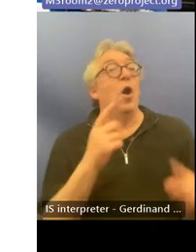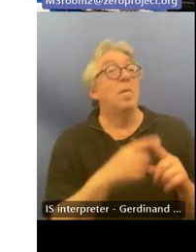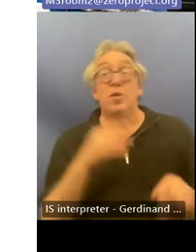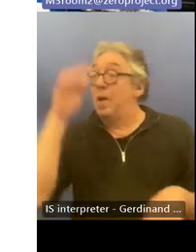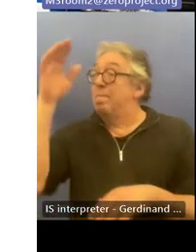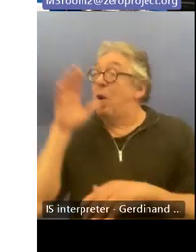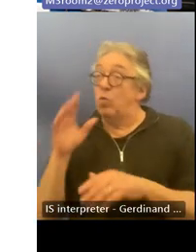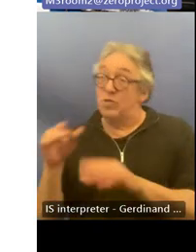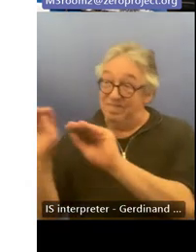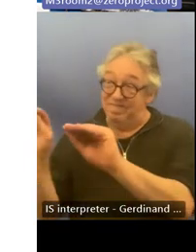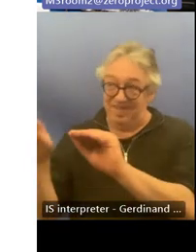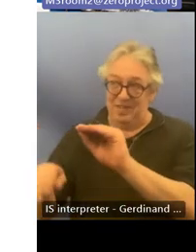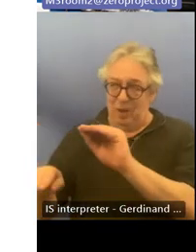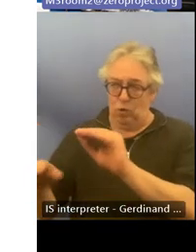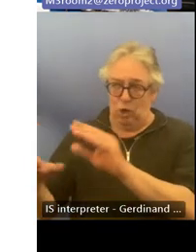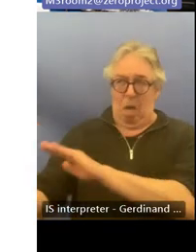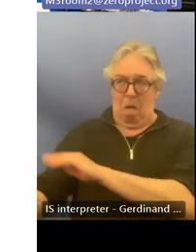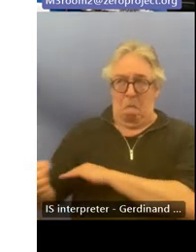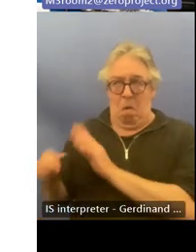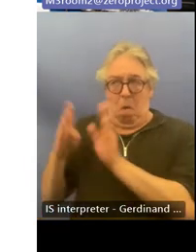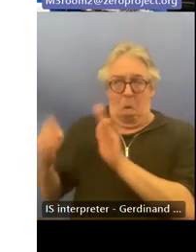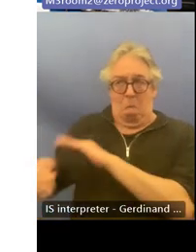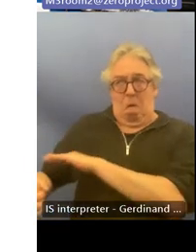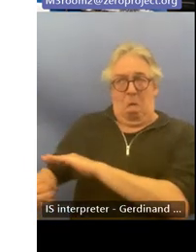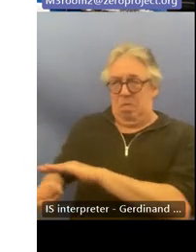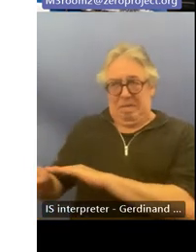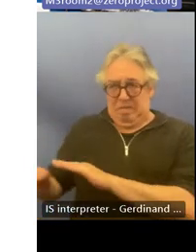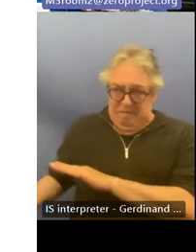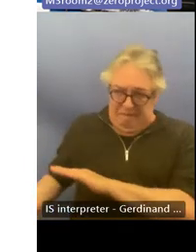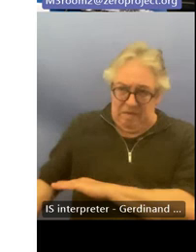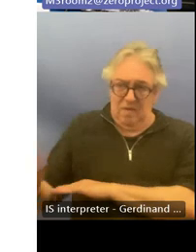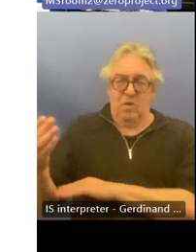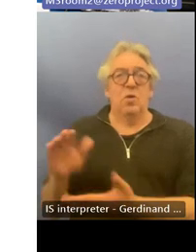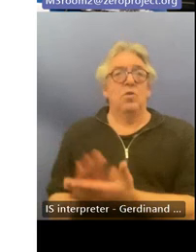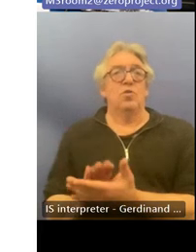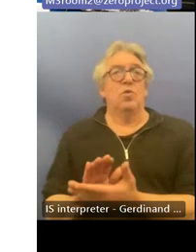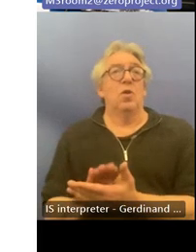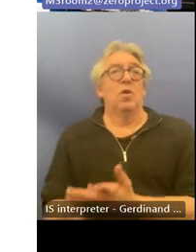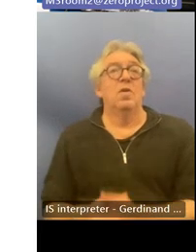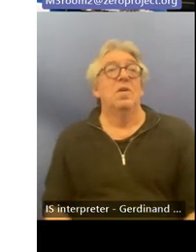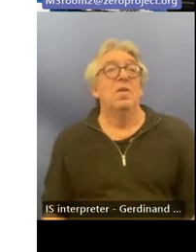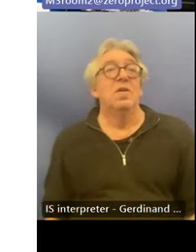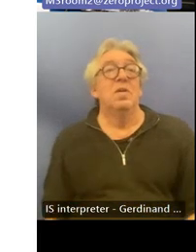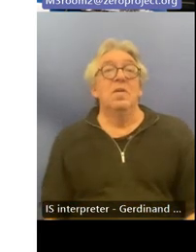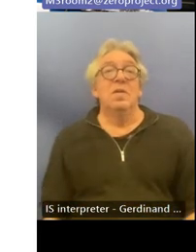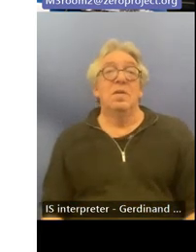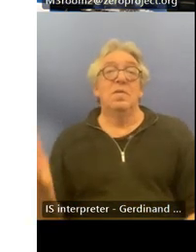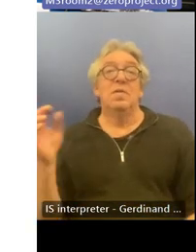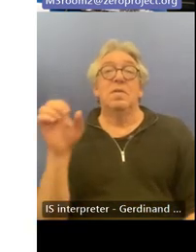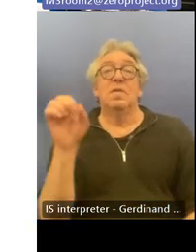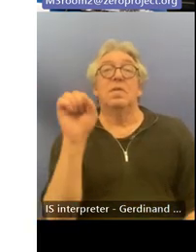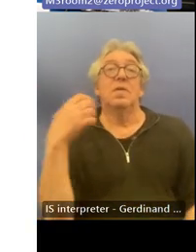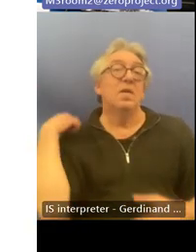Yeah, okay. And also other activity as well. We support the spinal cord injury.